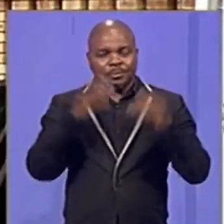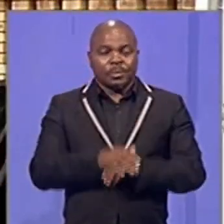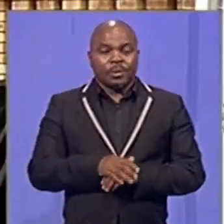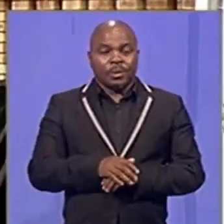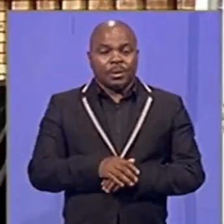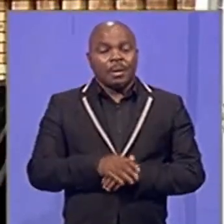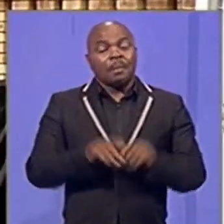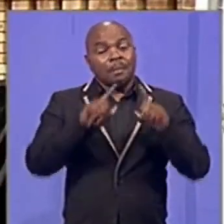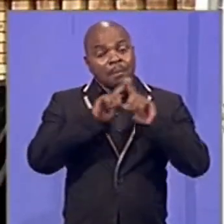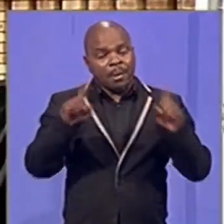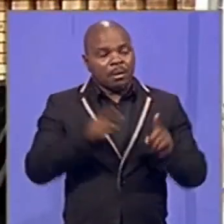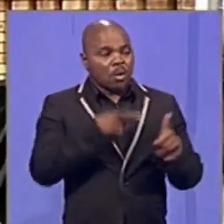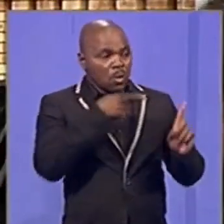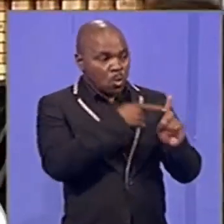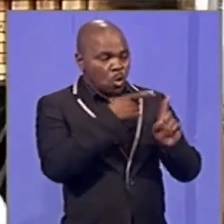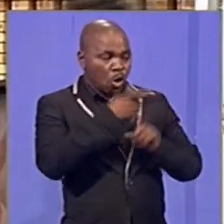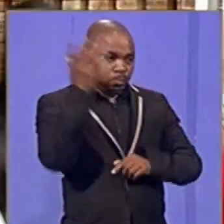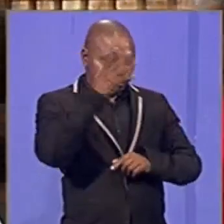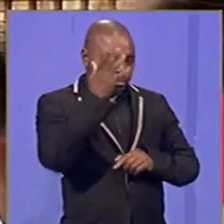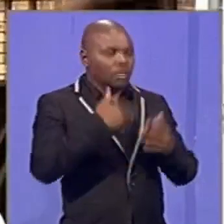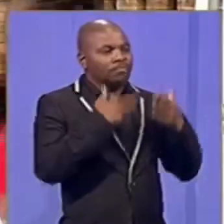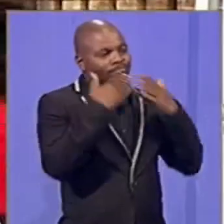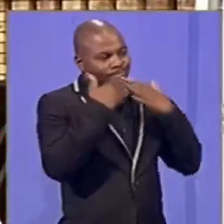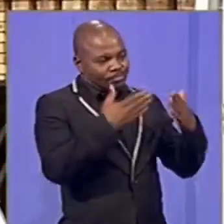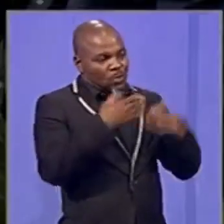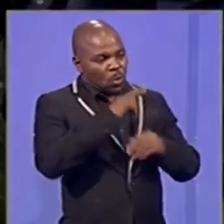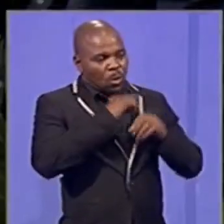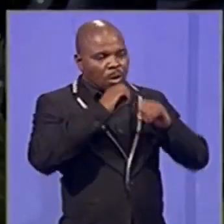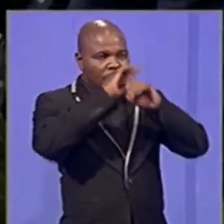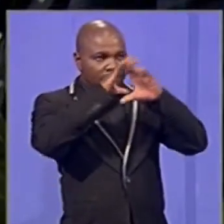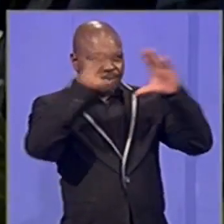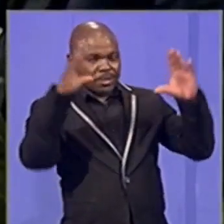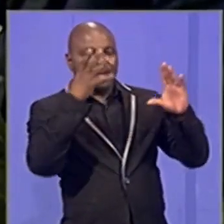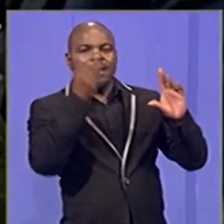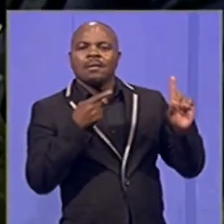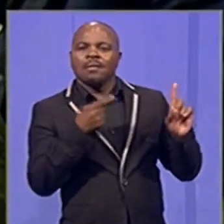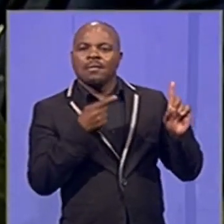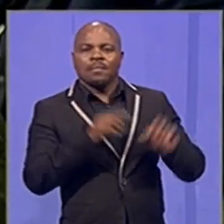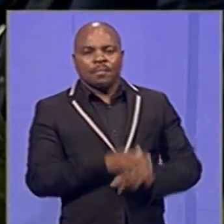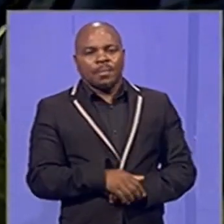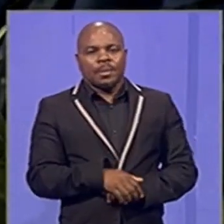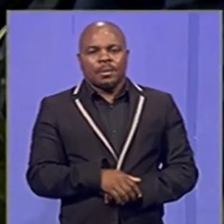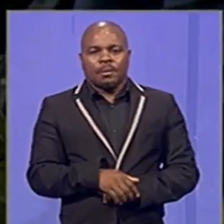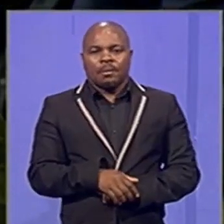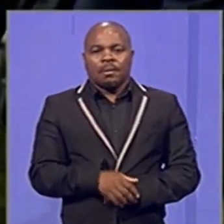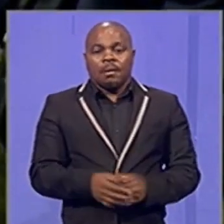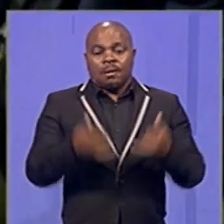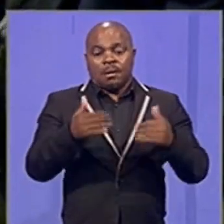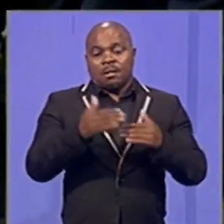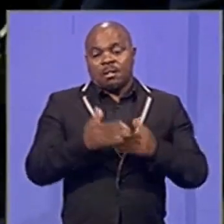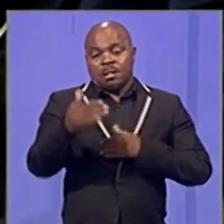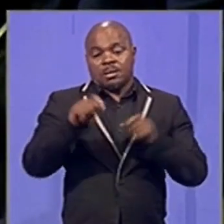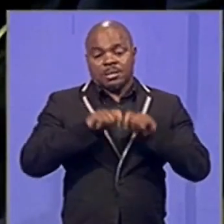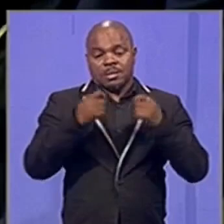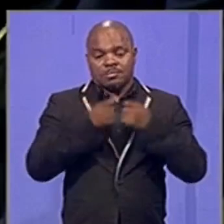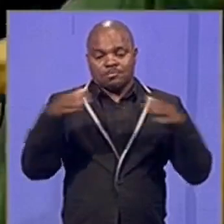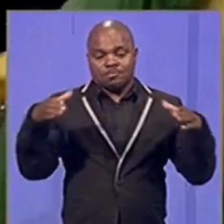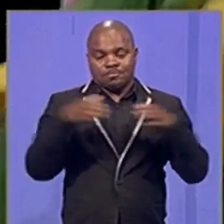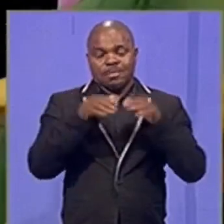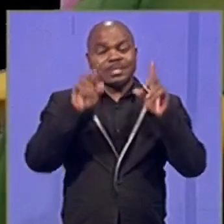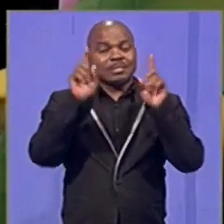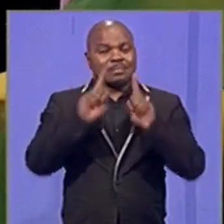mare re le buile the way buileng ka teng hobane ke monna o nang le vision. Ho sa le jwalo ho tlile thewa sehlopha se setjha se